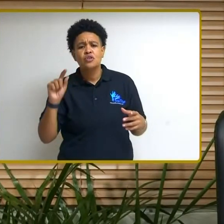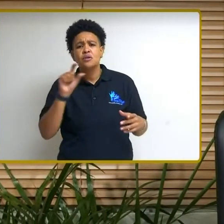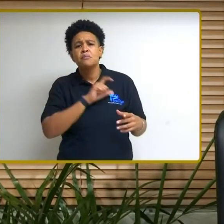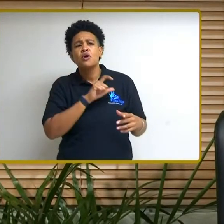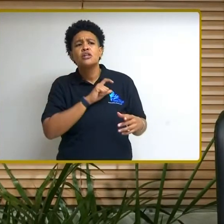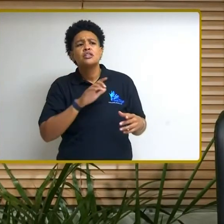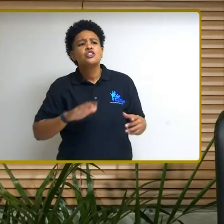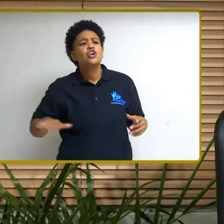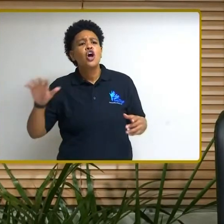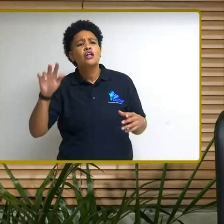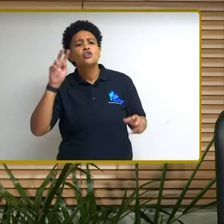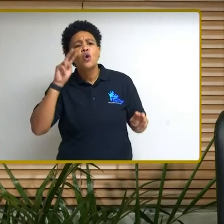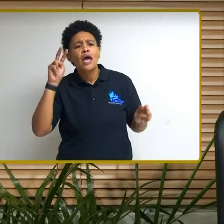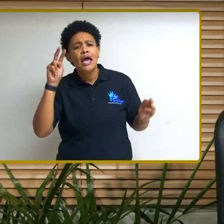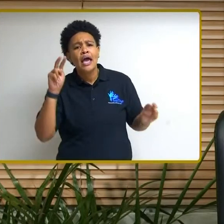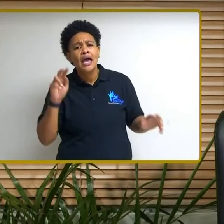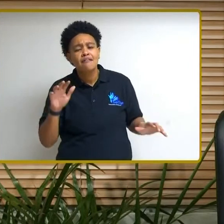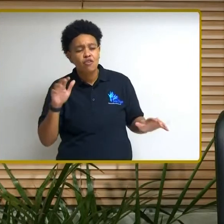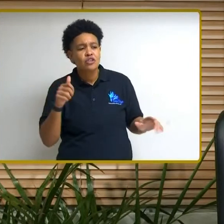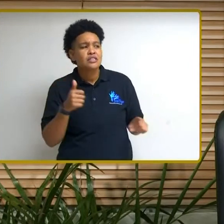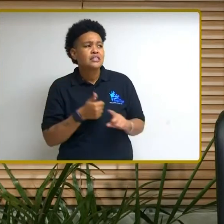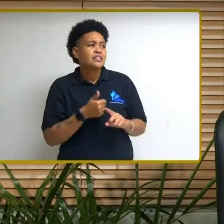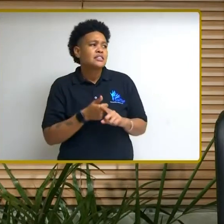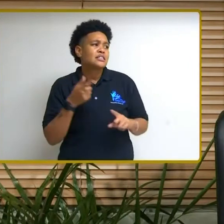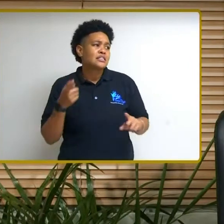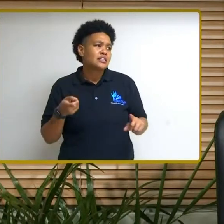constabulary, the enforcers of the